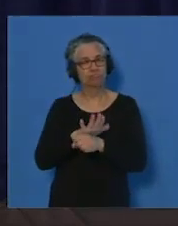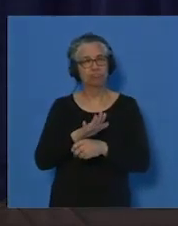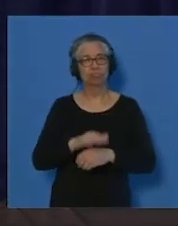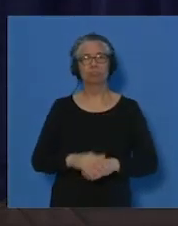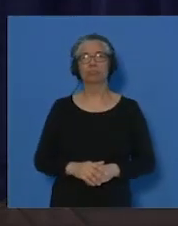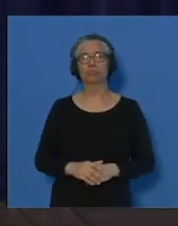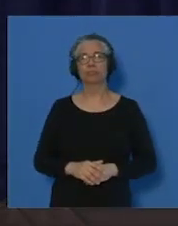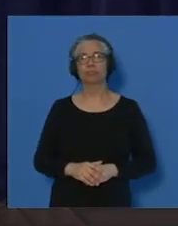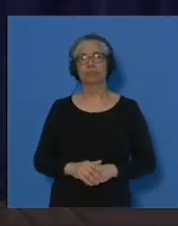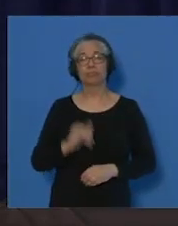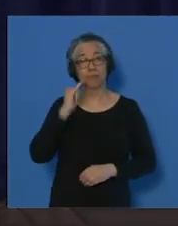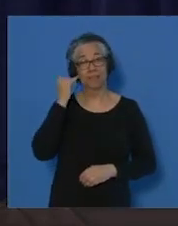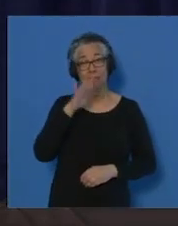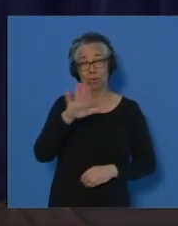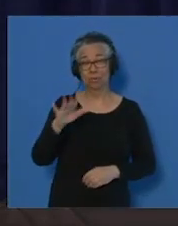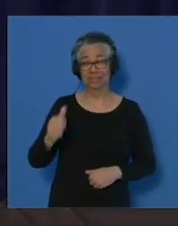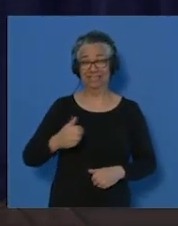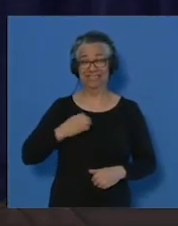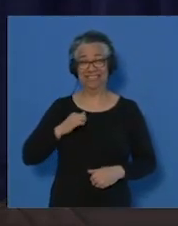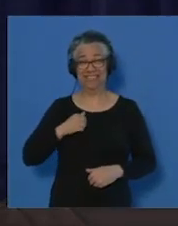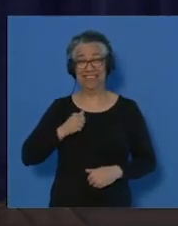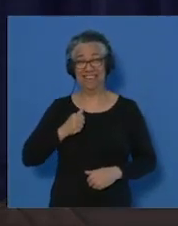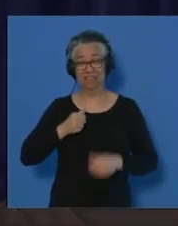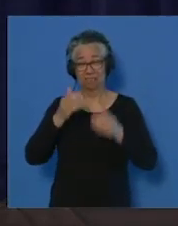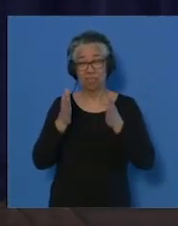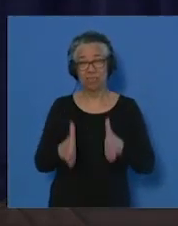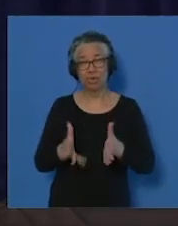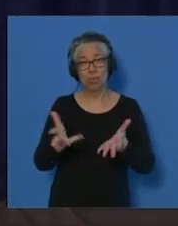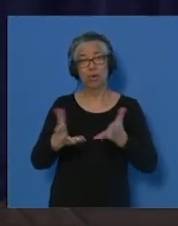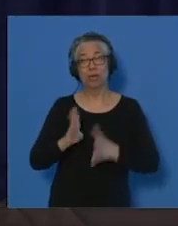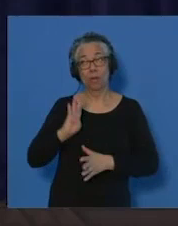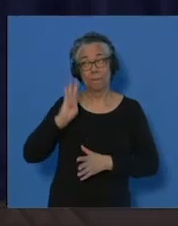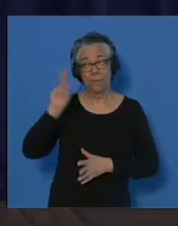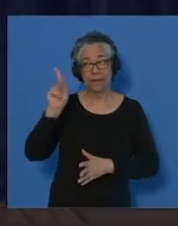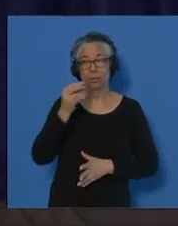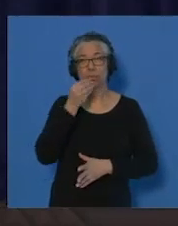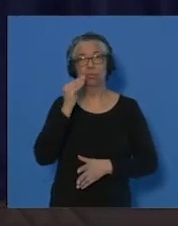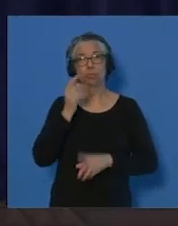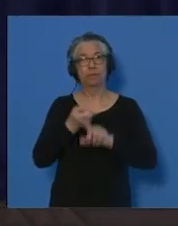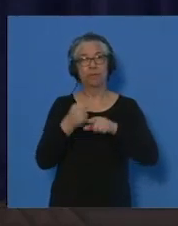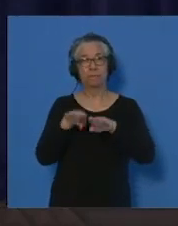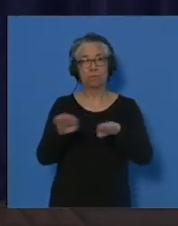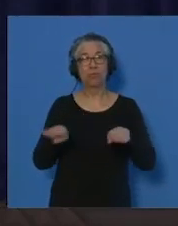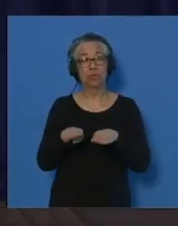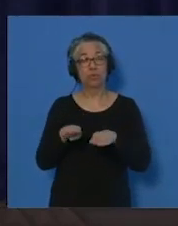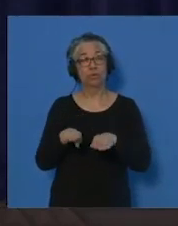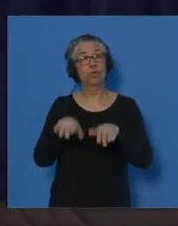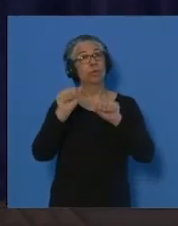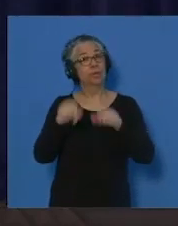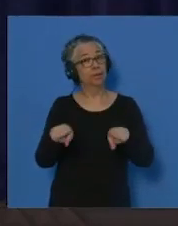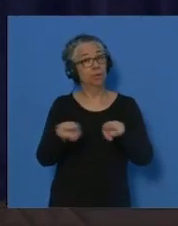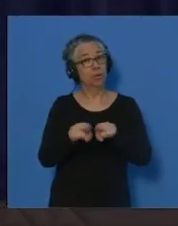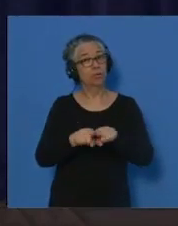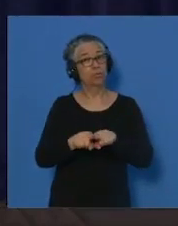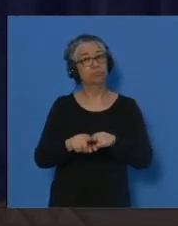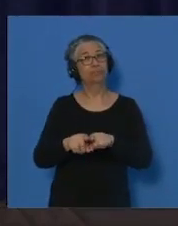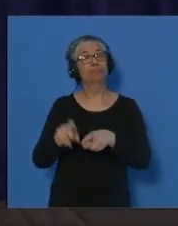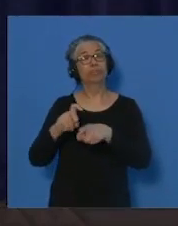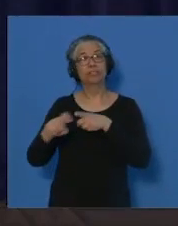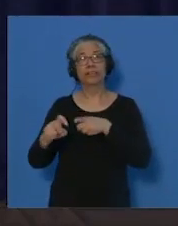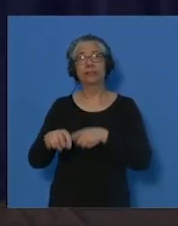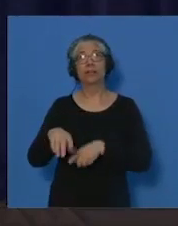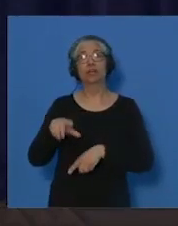you are a Canadian resident and you wish to return home from Bermuda, you can also contact Travel